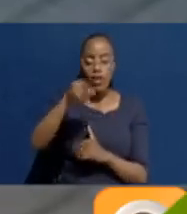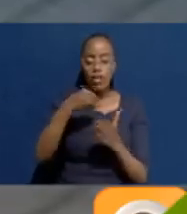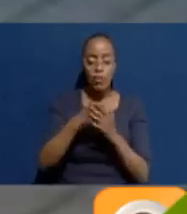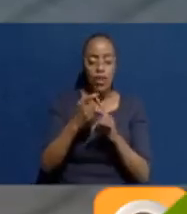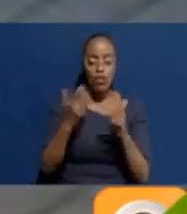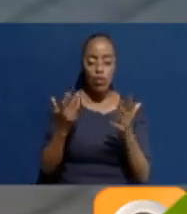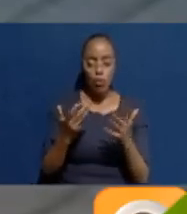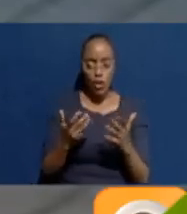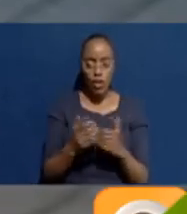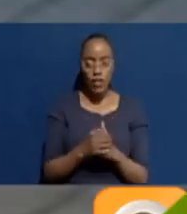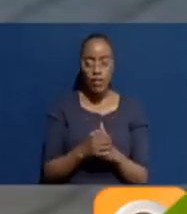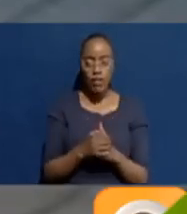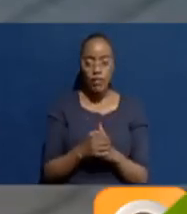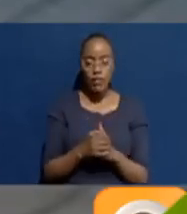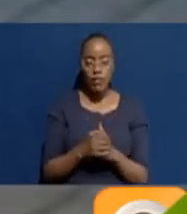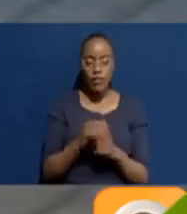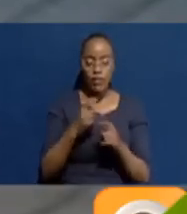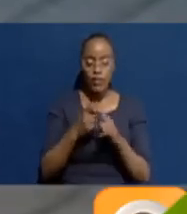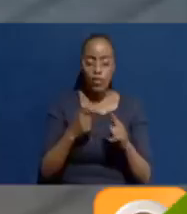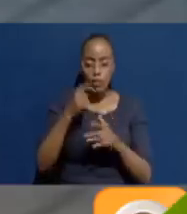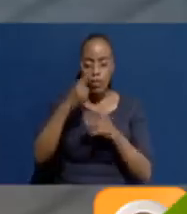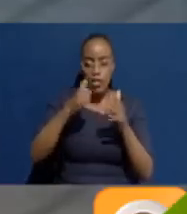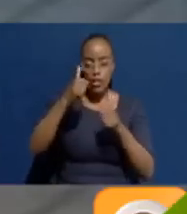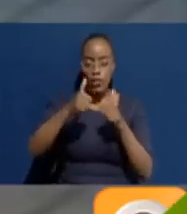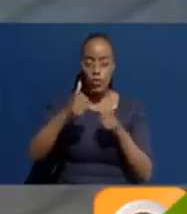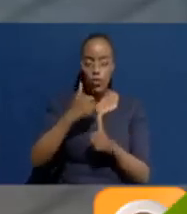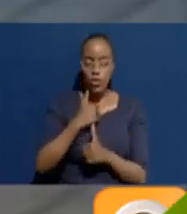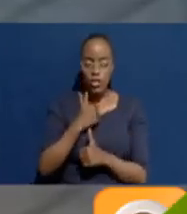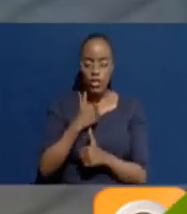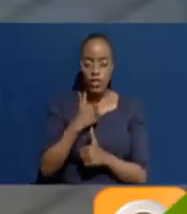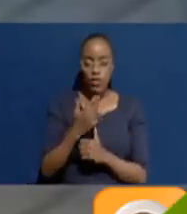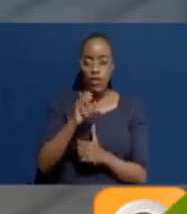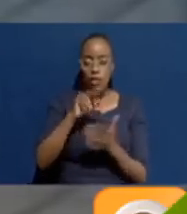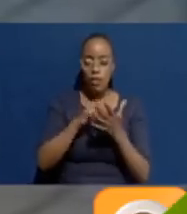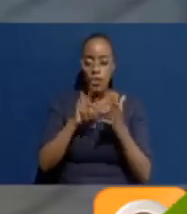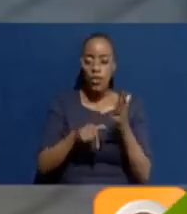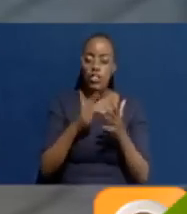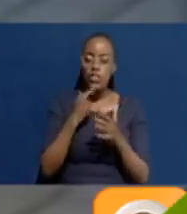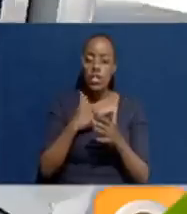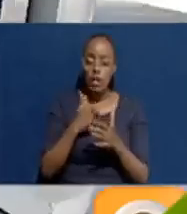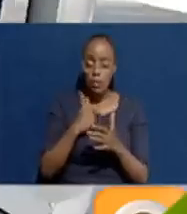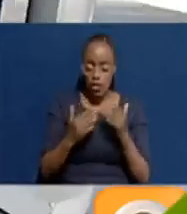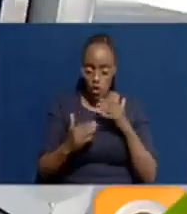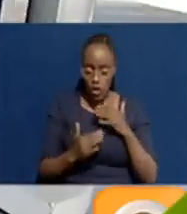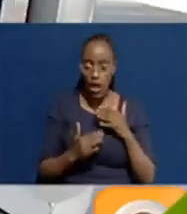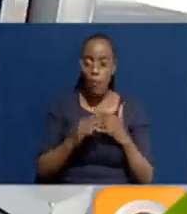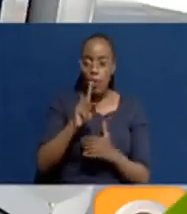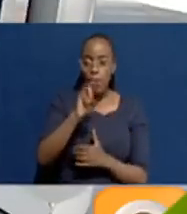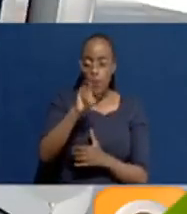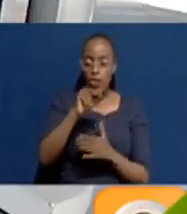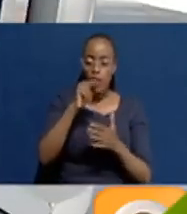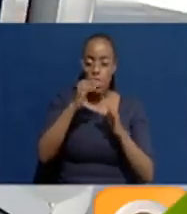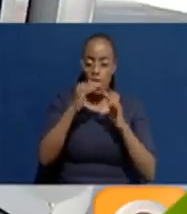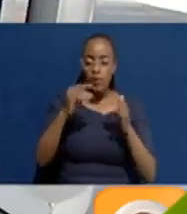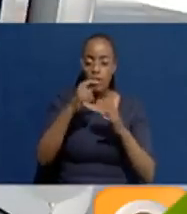from? It's coming from taxes that have been contributed from by yourself. So in short, what you're telling me, Honorable Kimani Kuria, is that the housing levy is